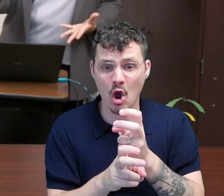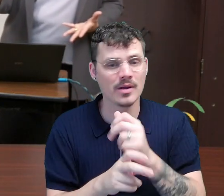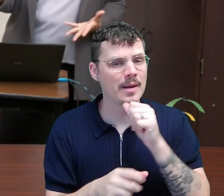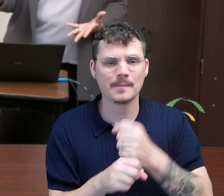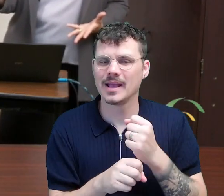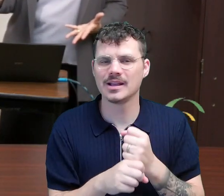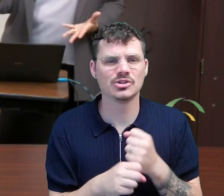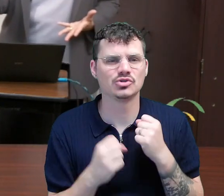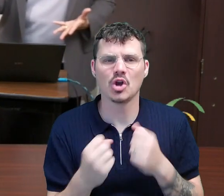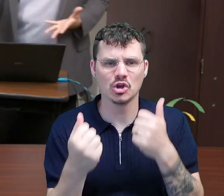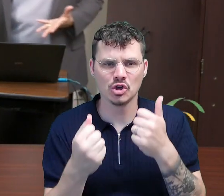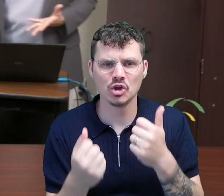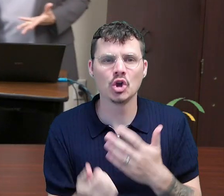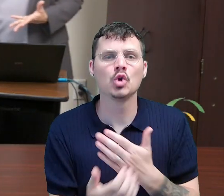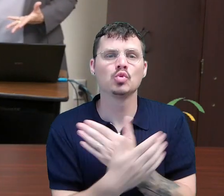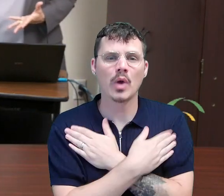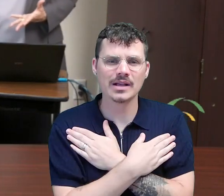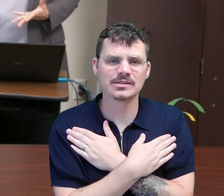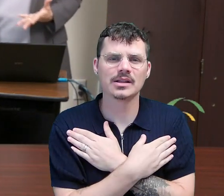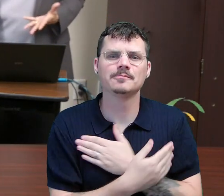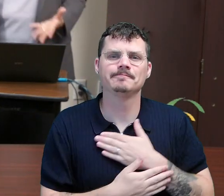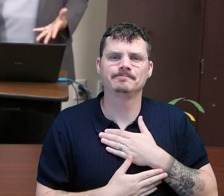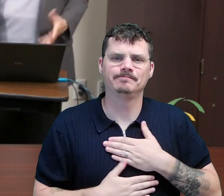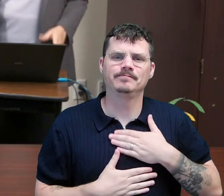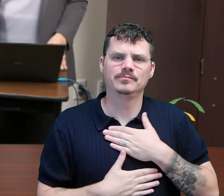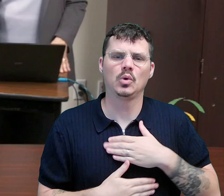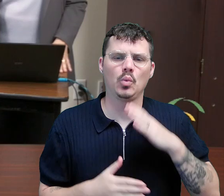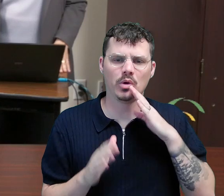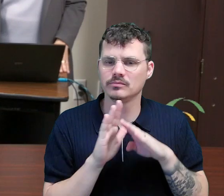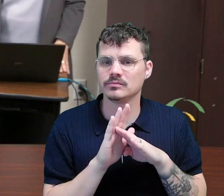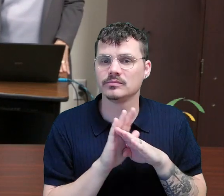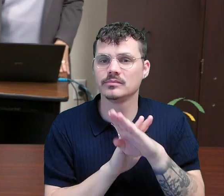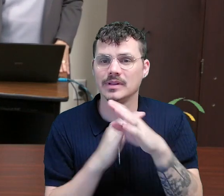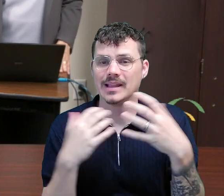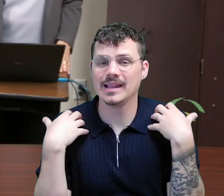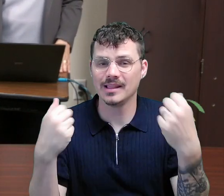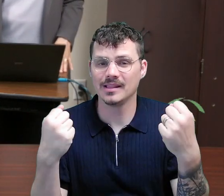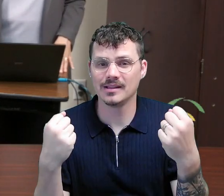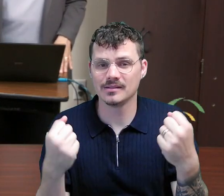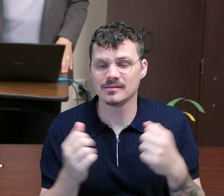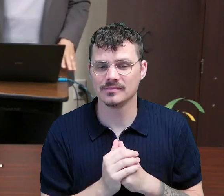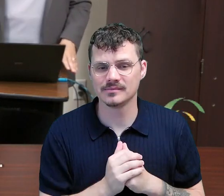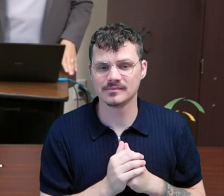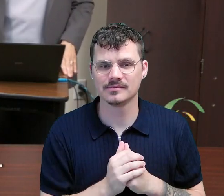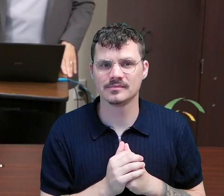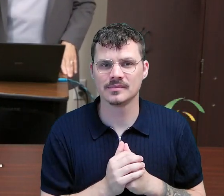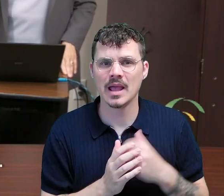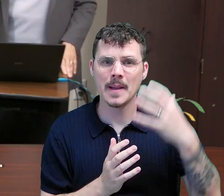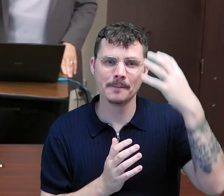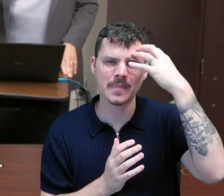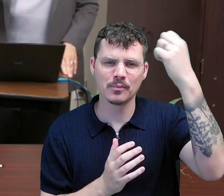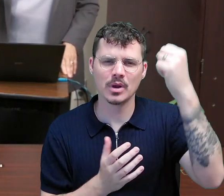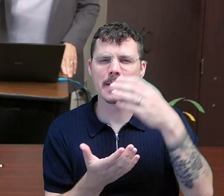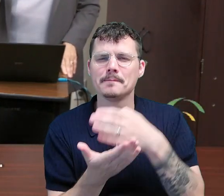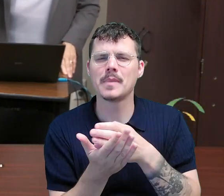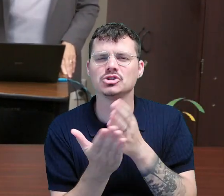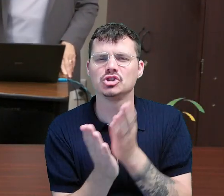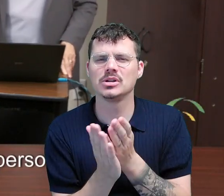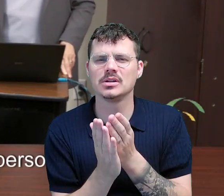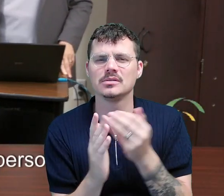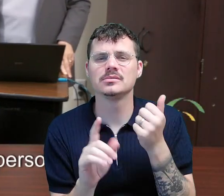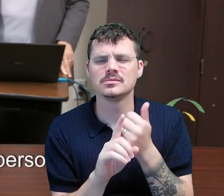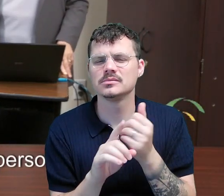stronger. Rest and pleasure accelerate healing and recovery. Memory budgeting, also